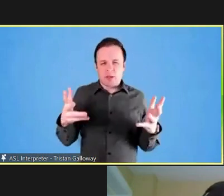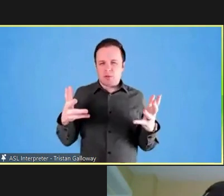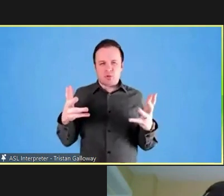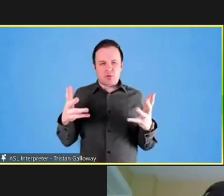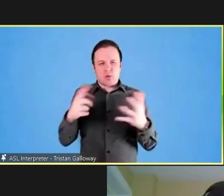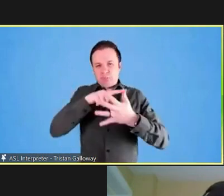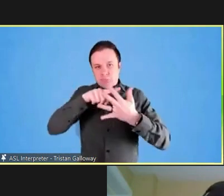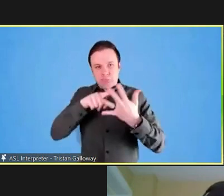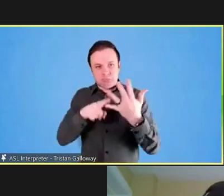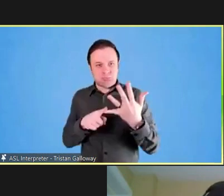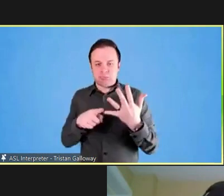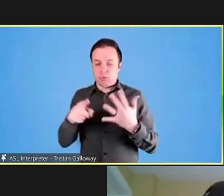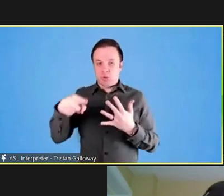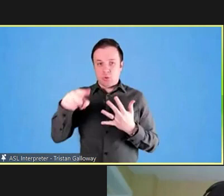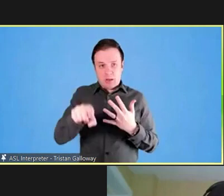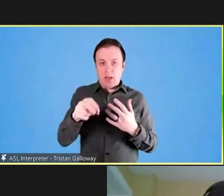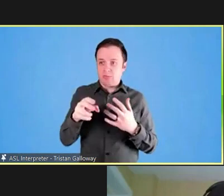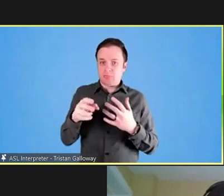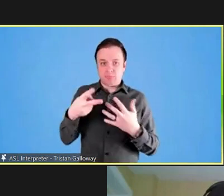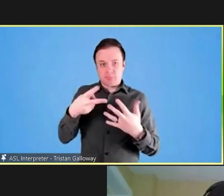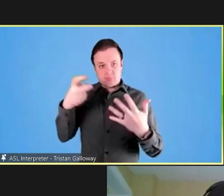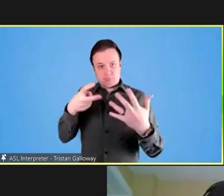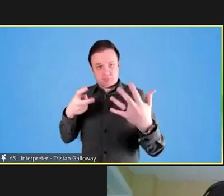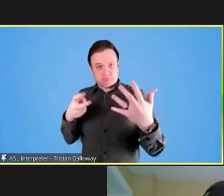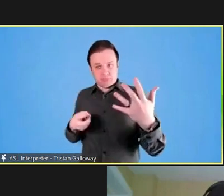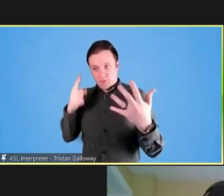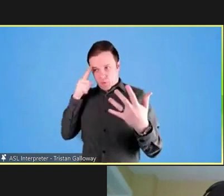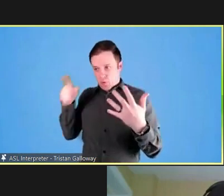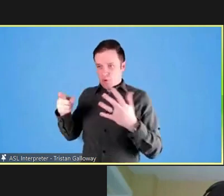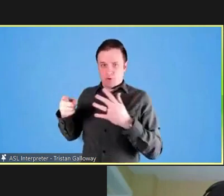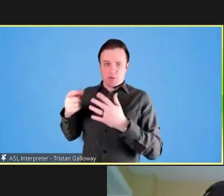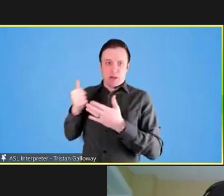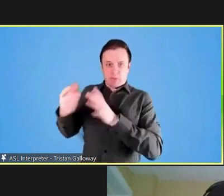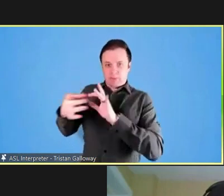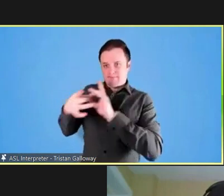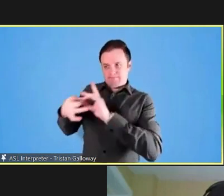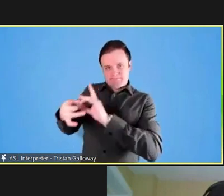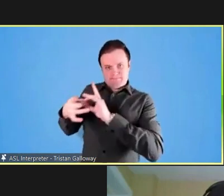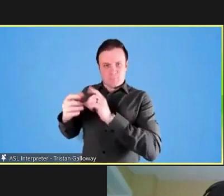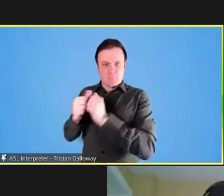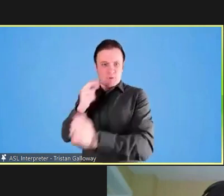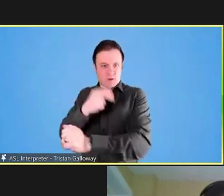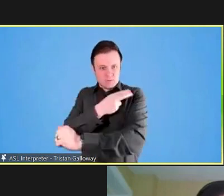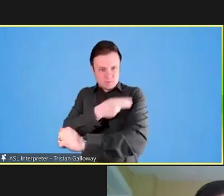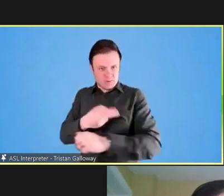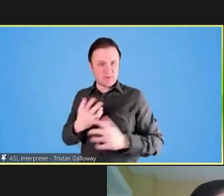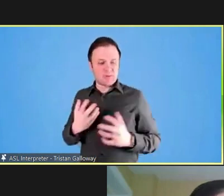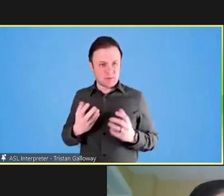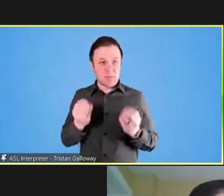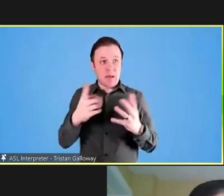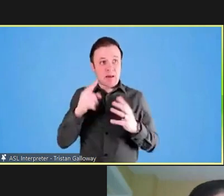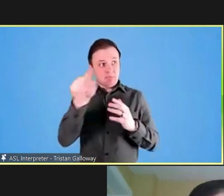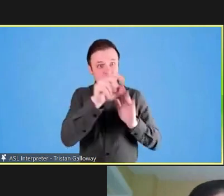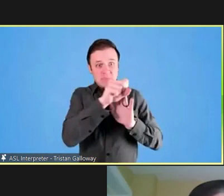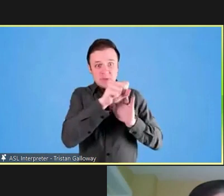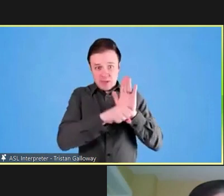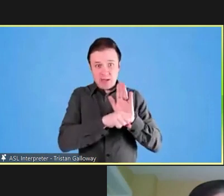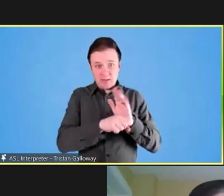is available to you to develop this type of a relationship with hospitals. And in many states,